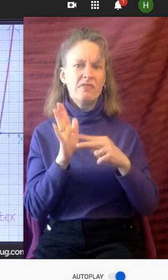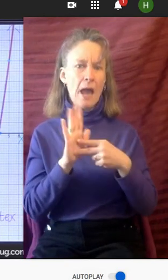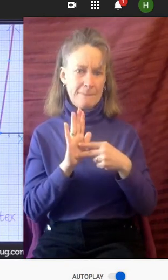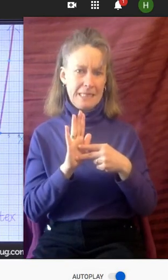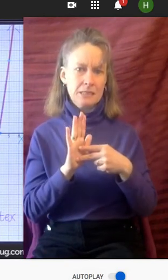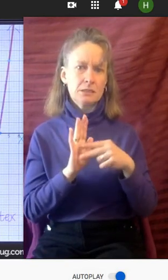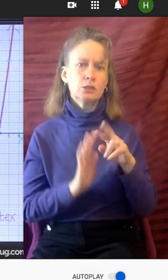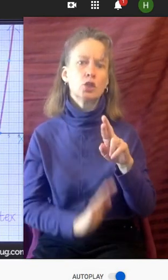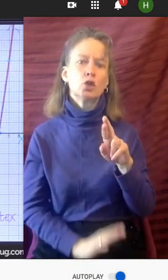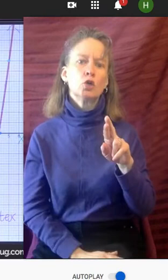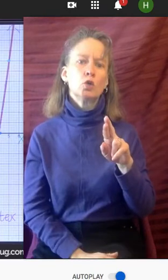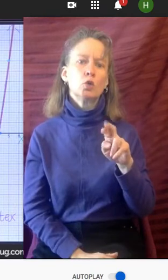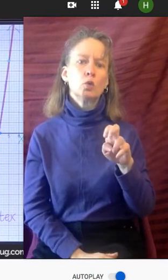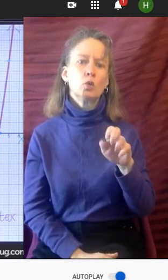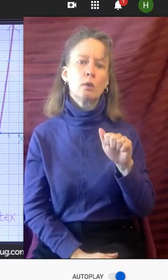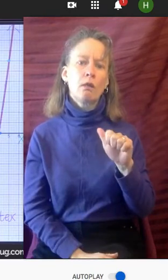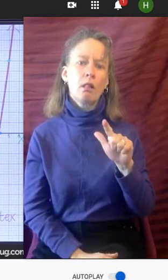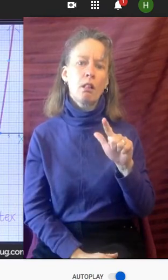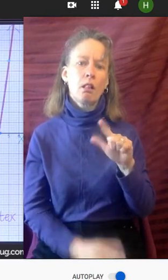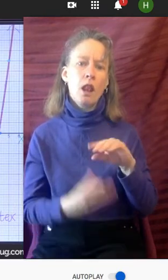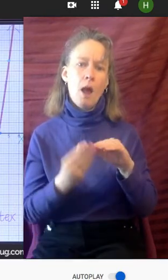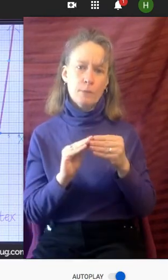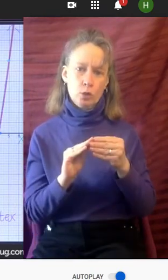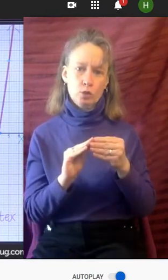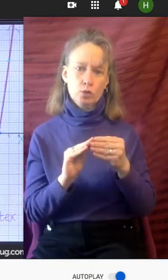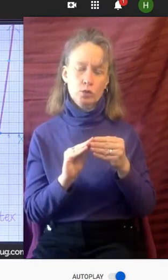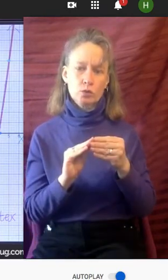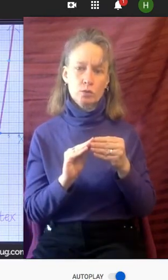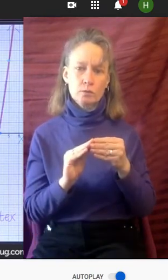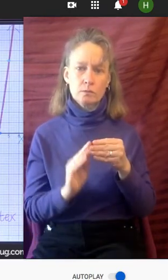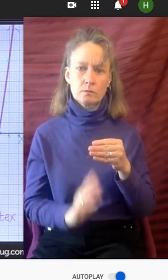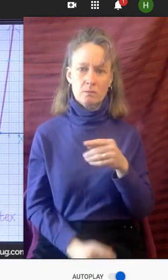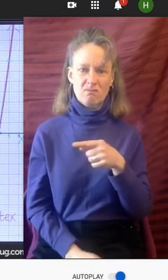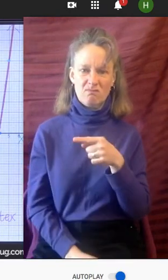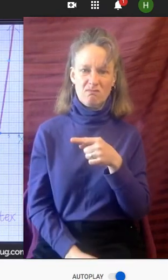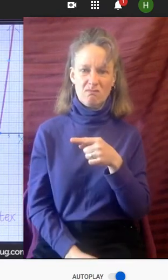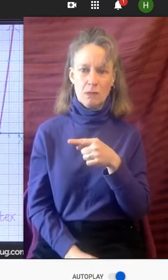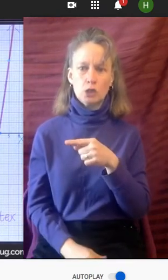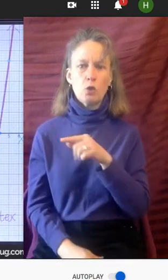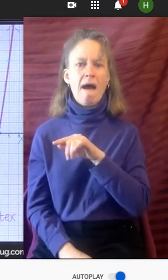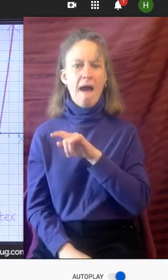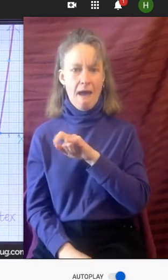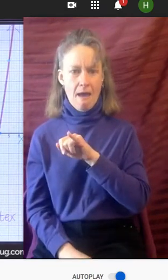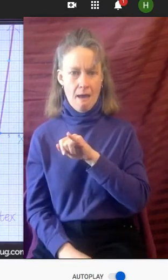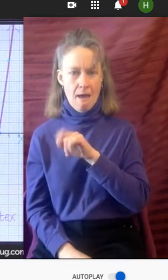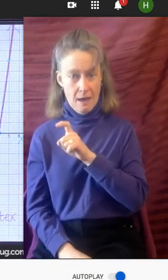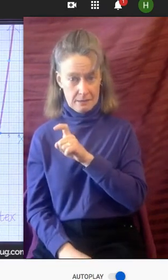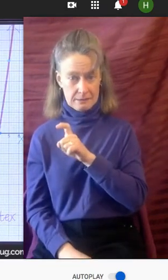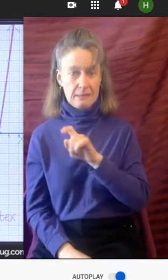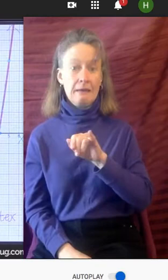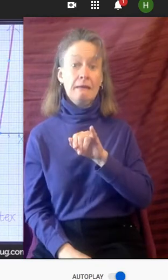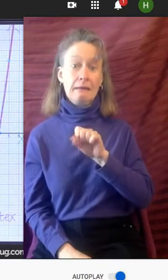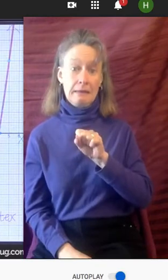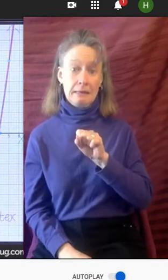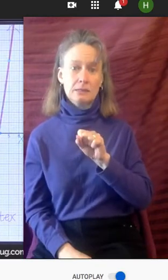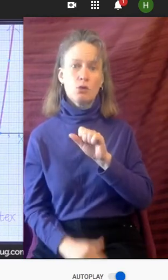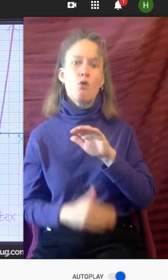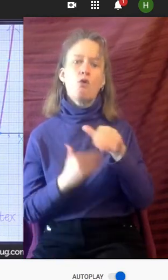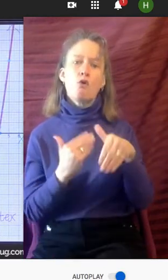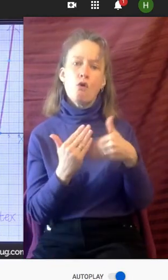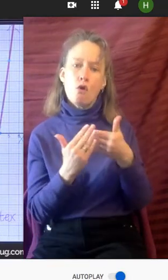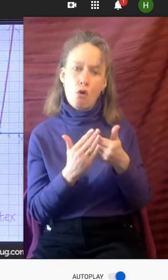here is an R with an extra bar, represents all real numbers. In fact, the domain